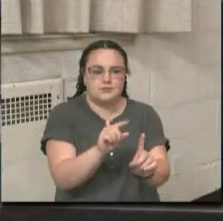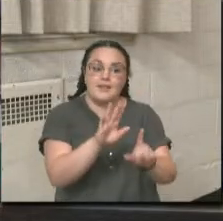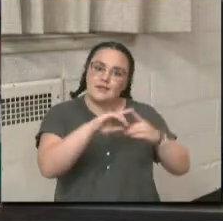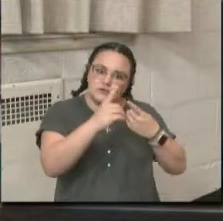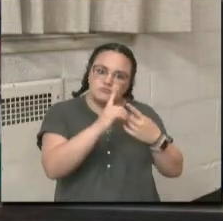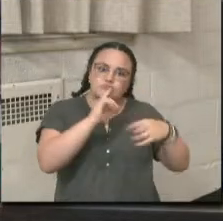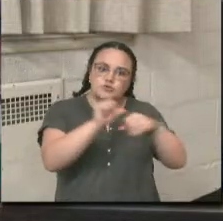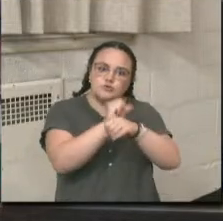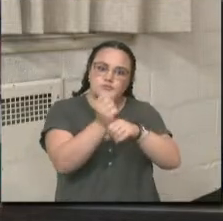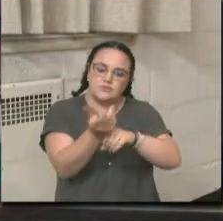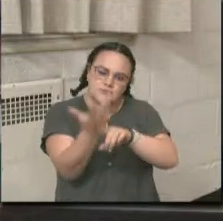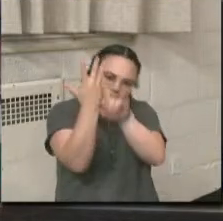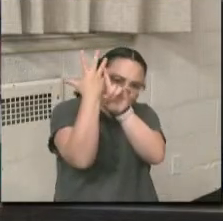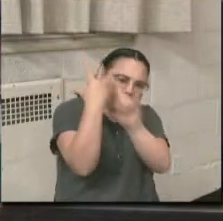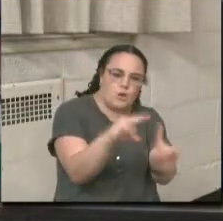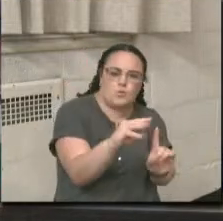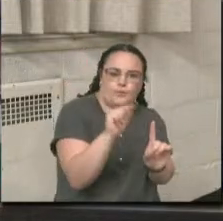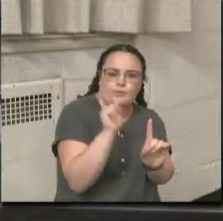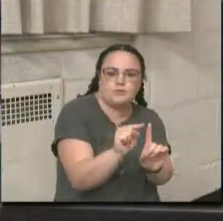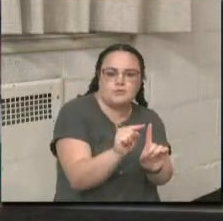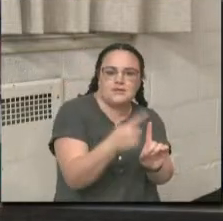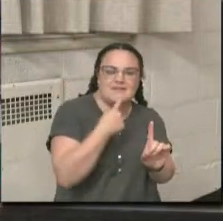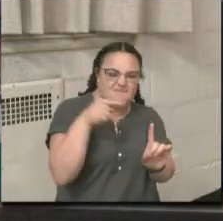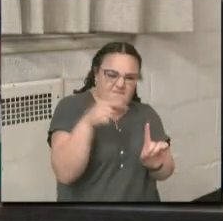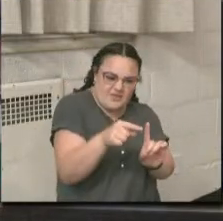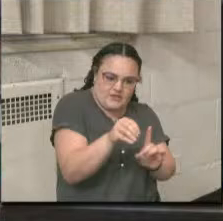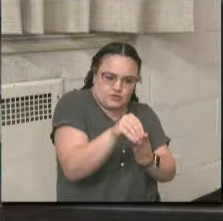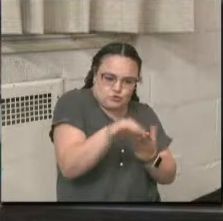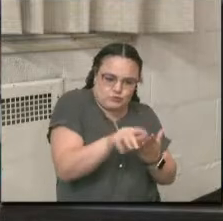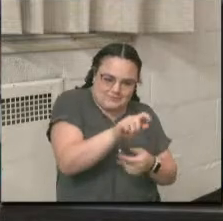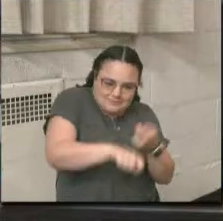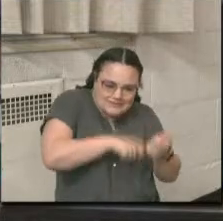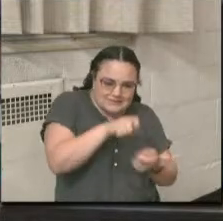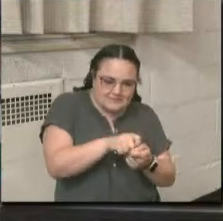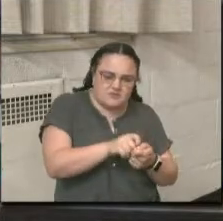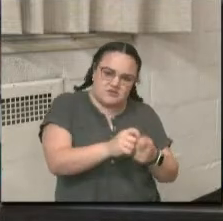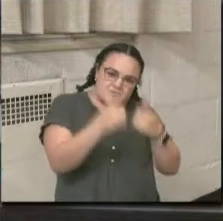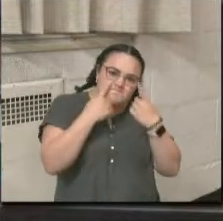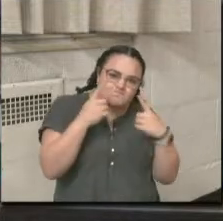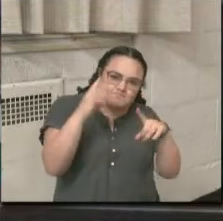districts, but you did. You highlighted the greatness coming out of District 9,